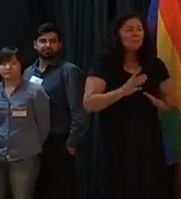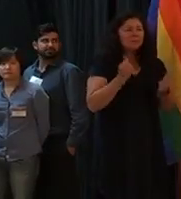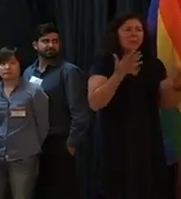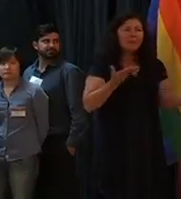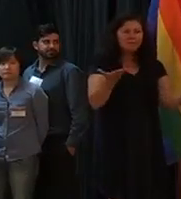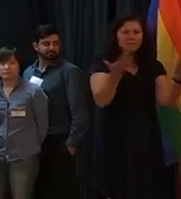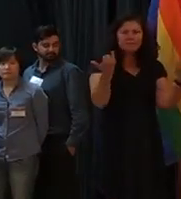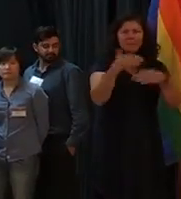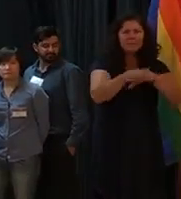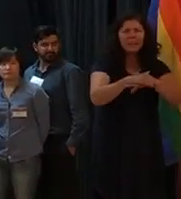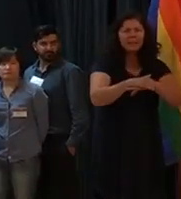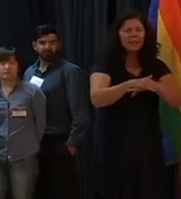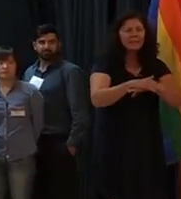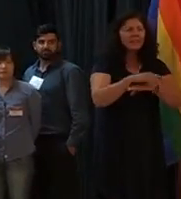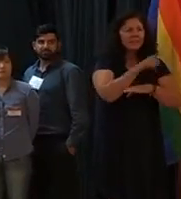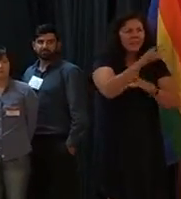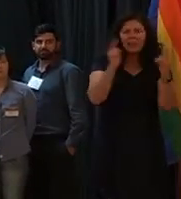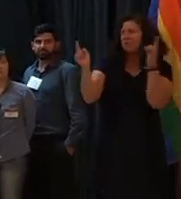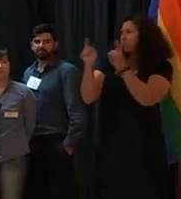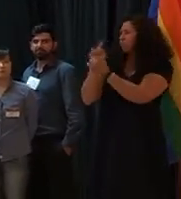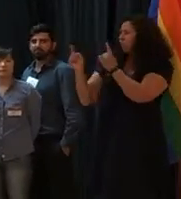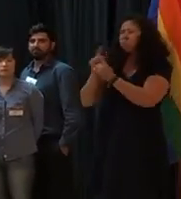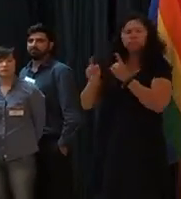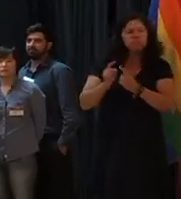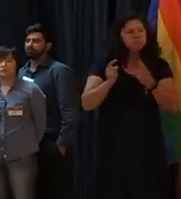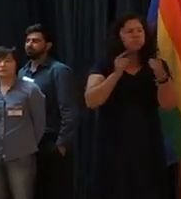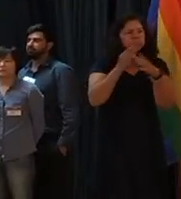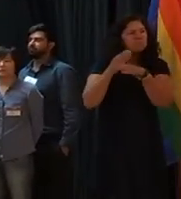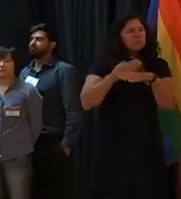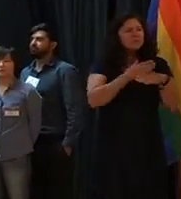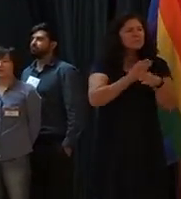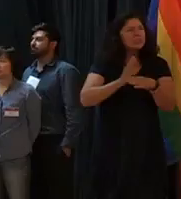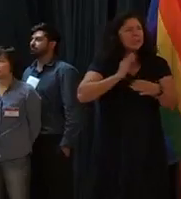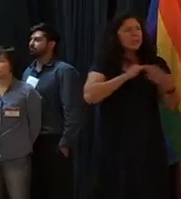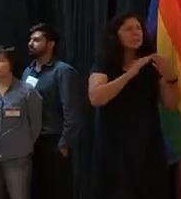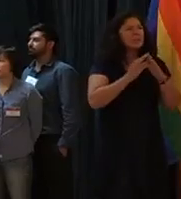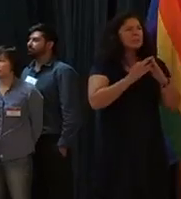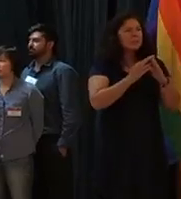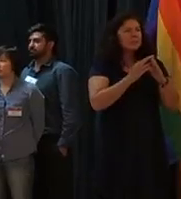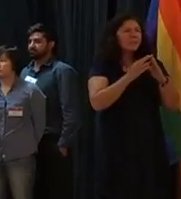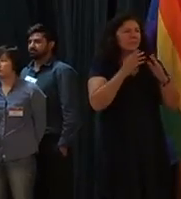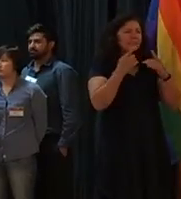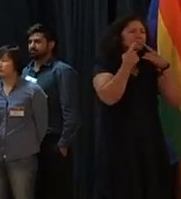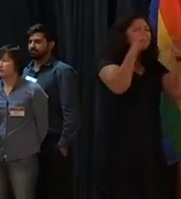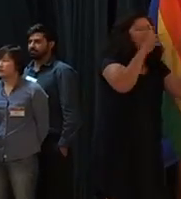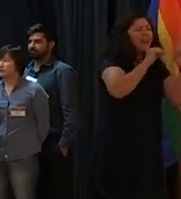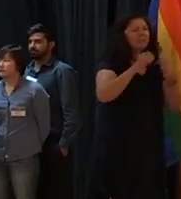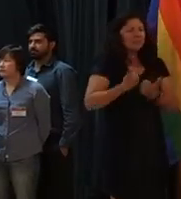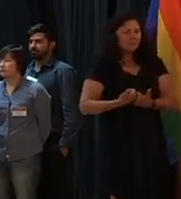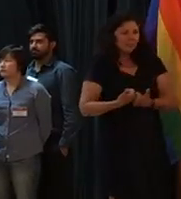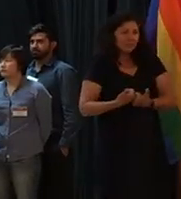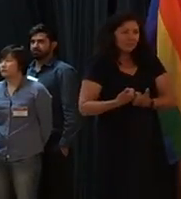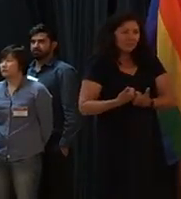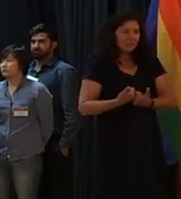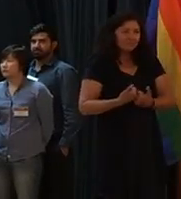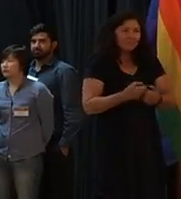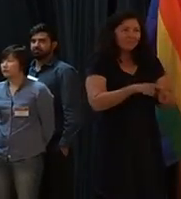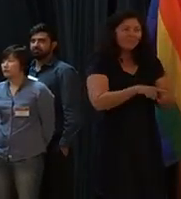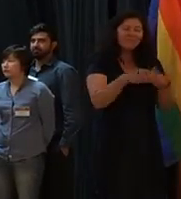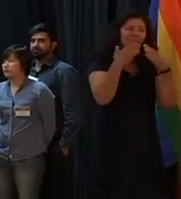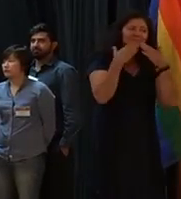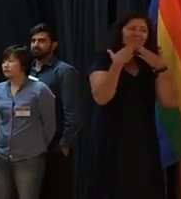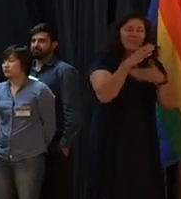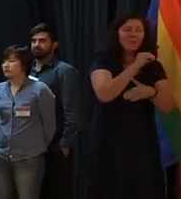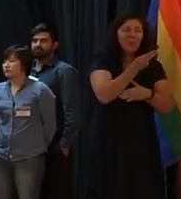tonight, who meet with our international visitors and share this community's triumphs and challenges. We are particularly grateful to our